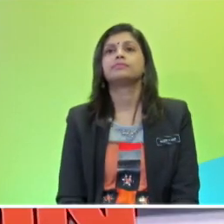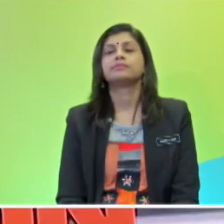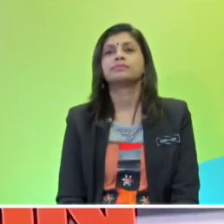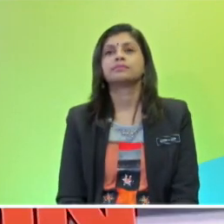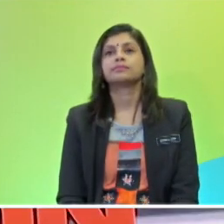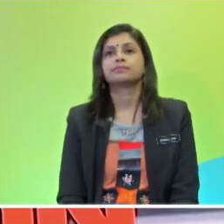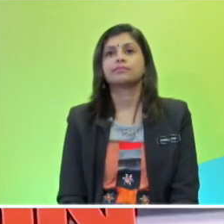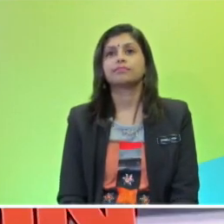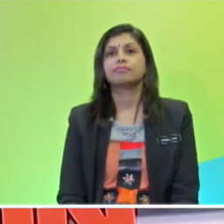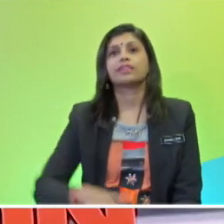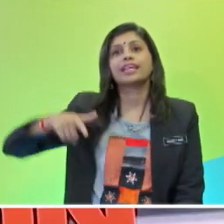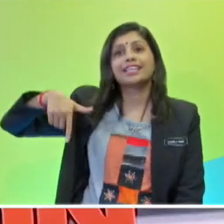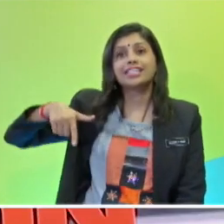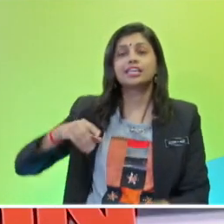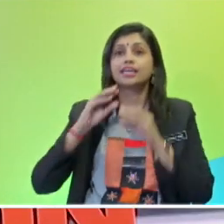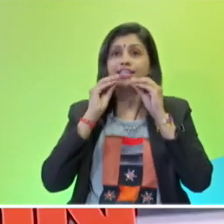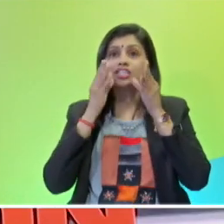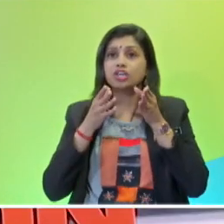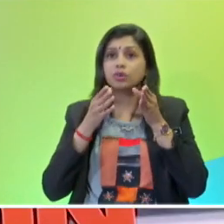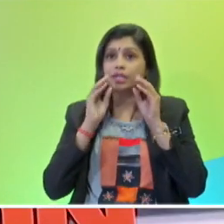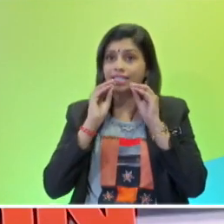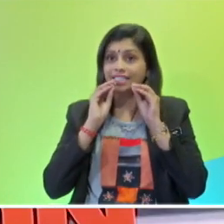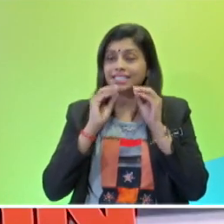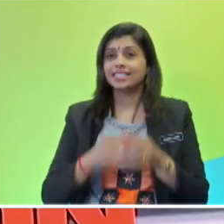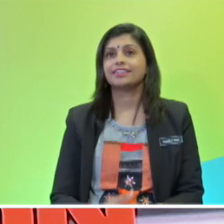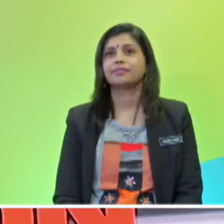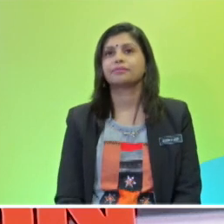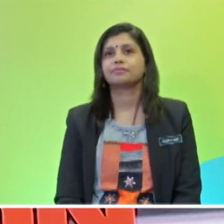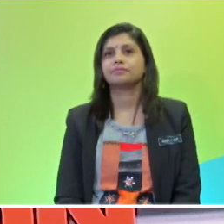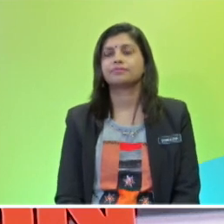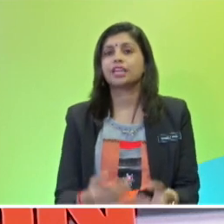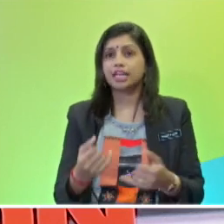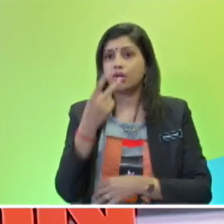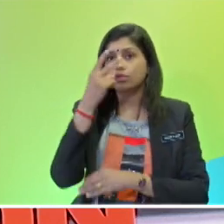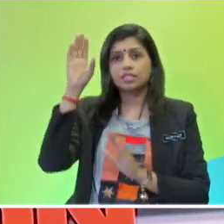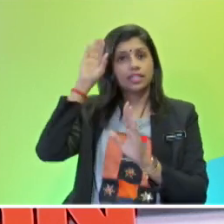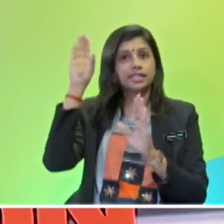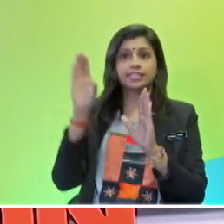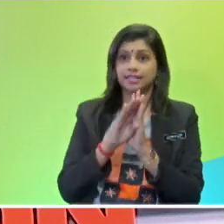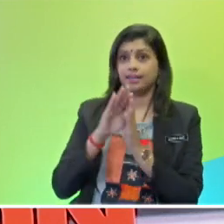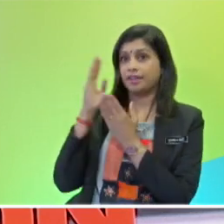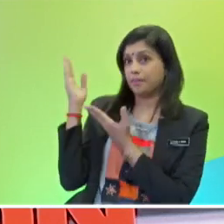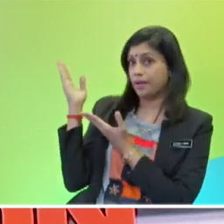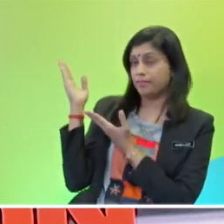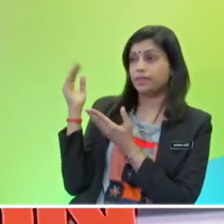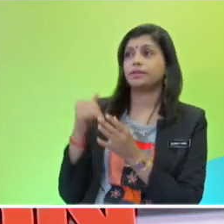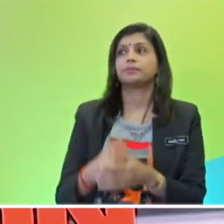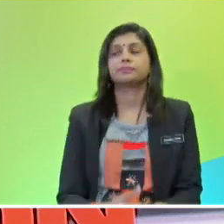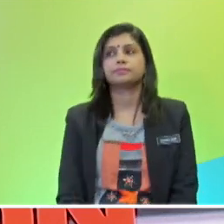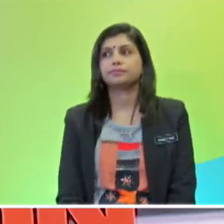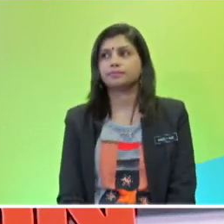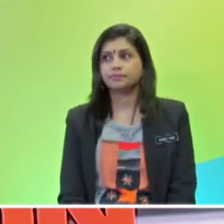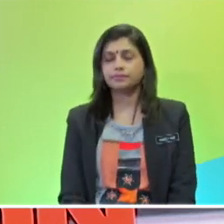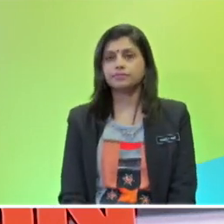explore later what is KCF. Okay. Now, we will focus on diagram. Okay. So proper fraction with whole number. Okay, how